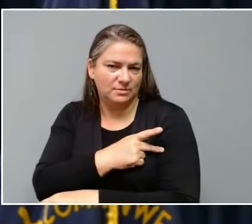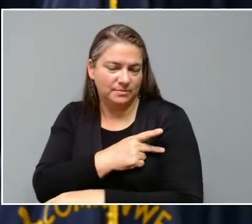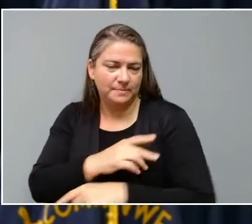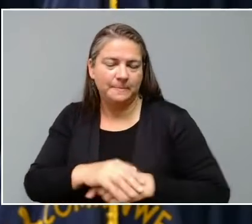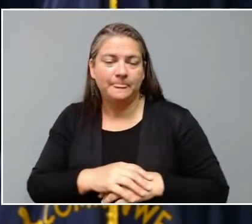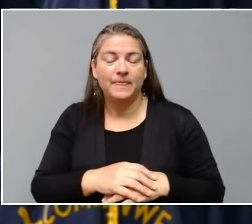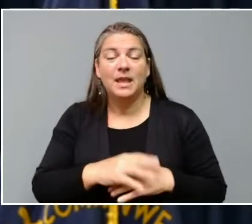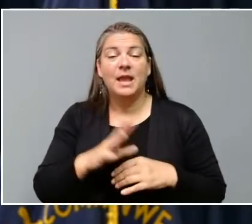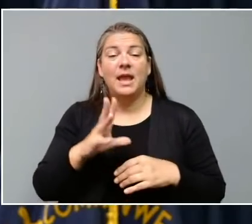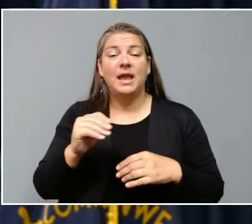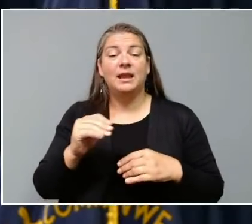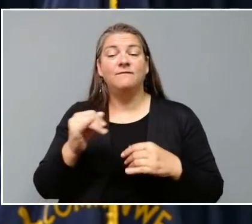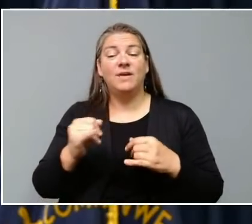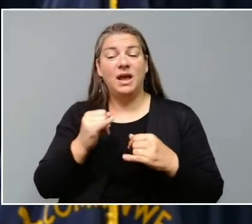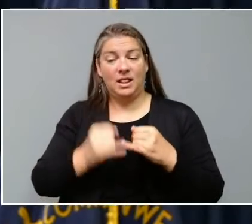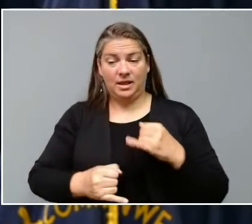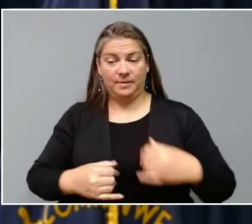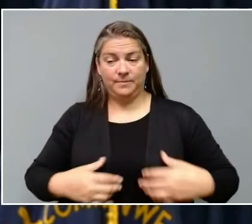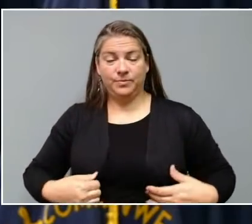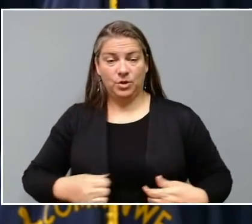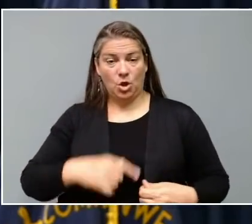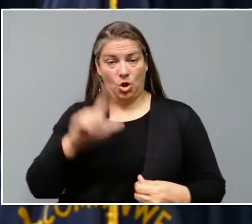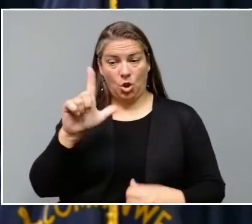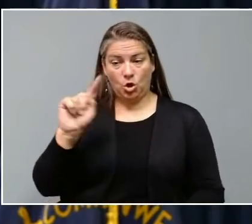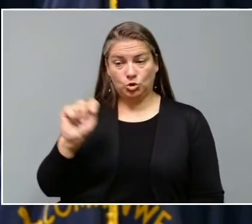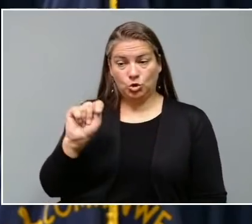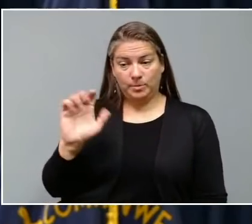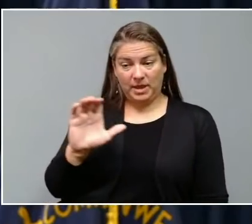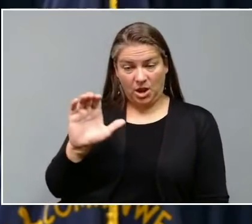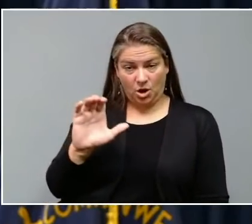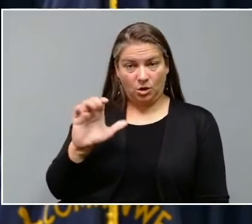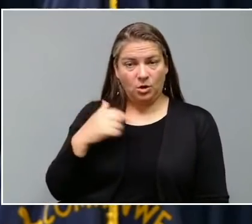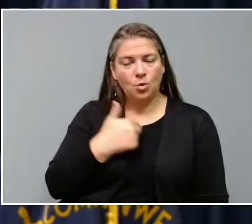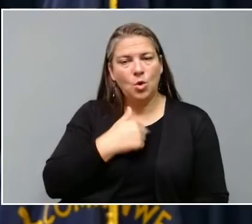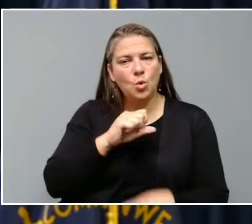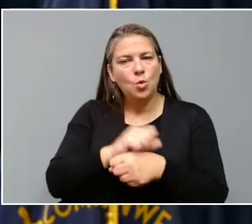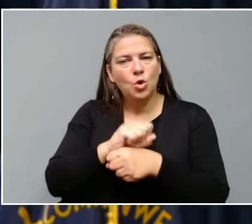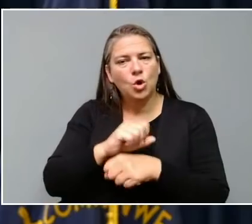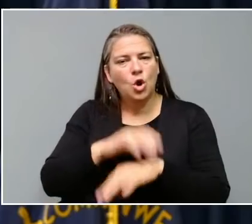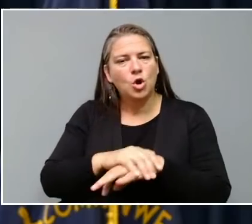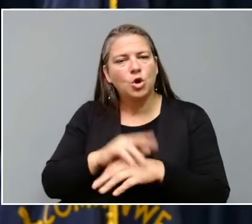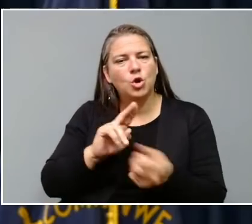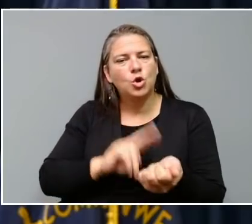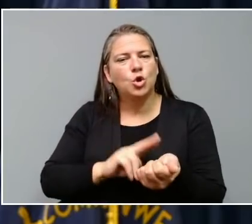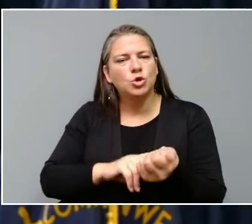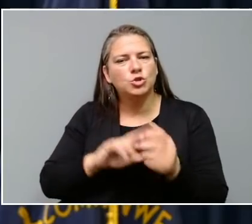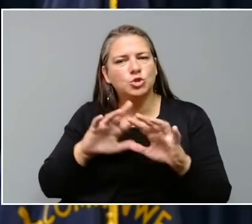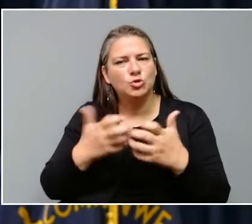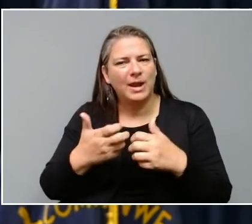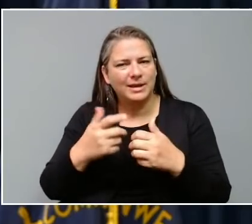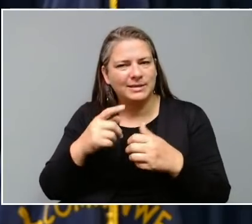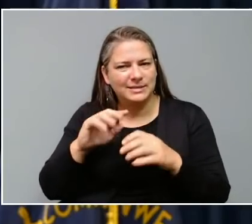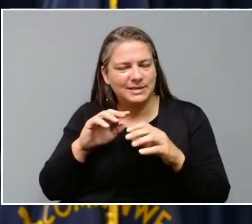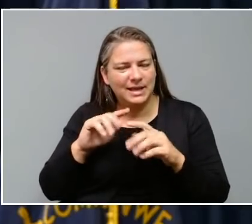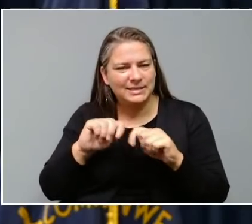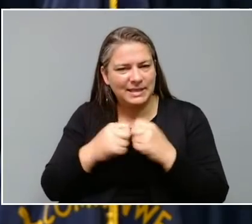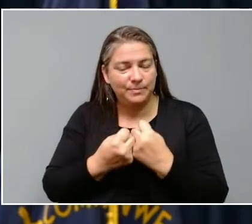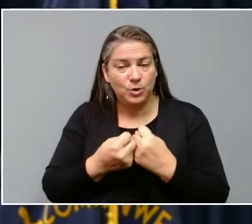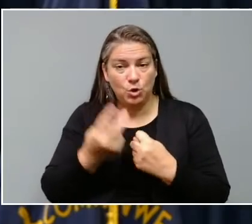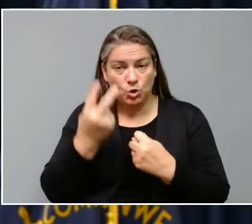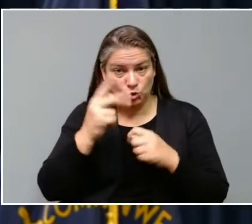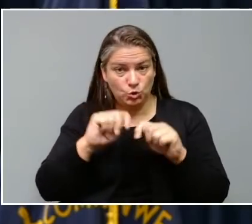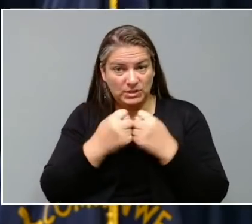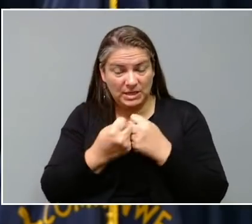news today, in long-term care, we're working on nurse strike teams. 2 teams are being developed by the